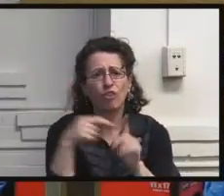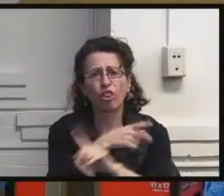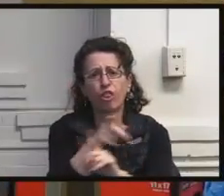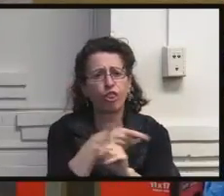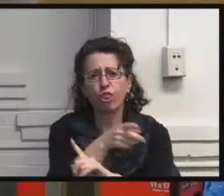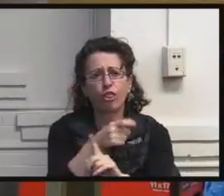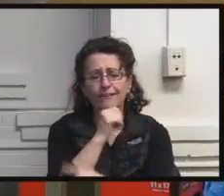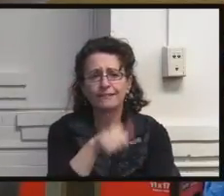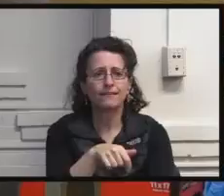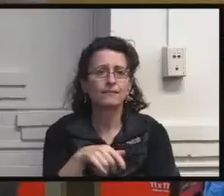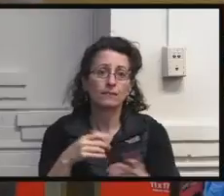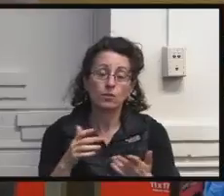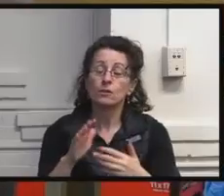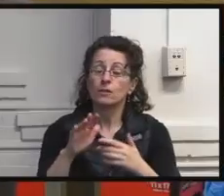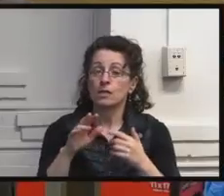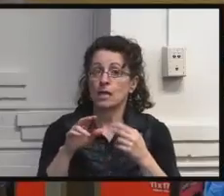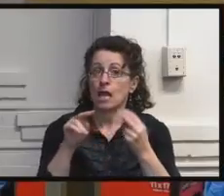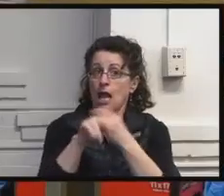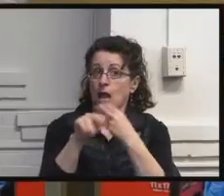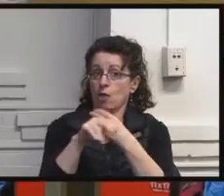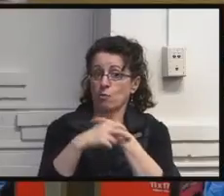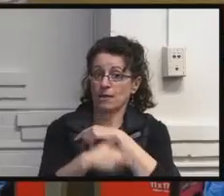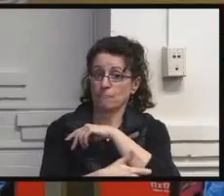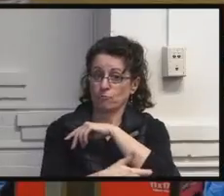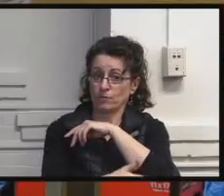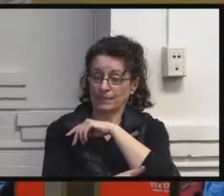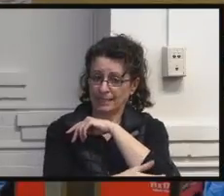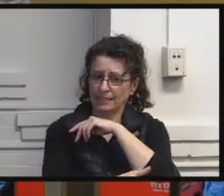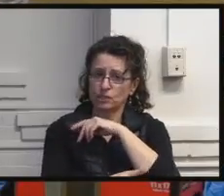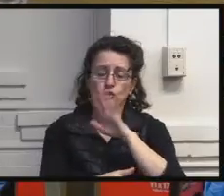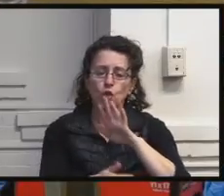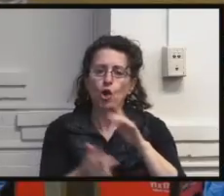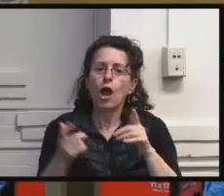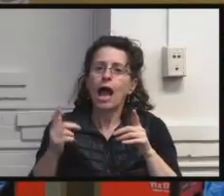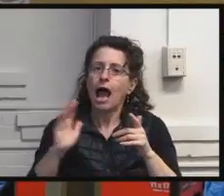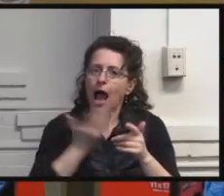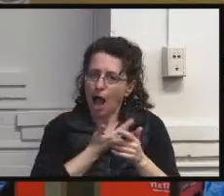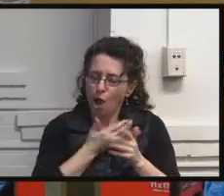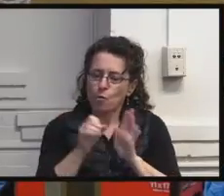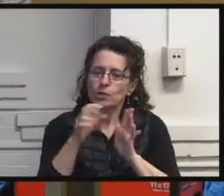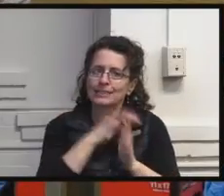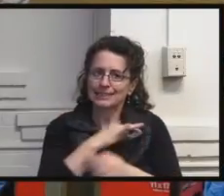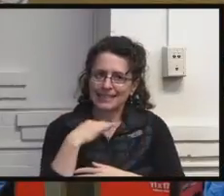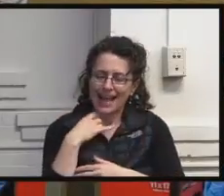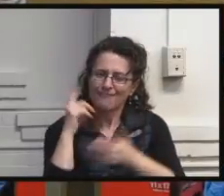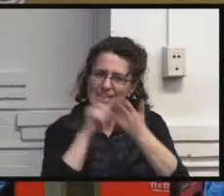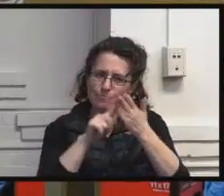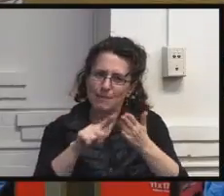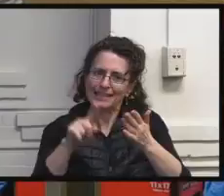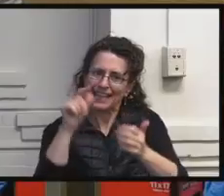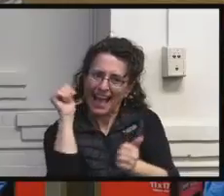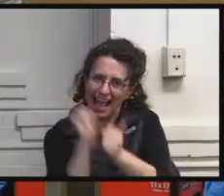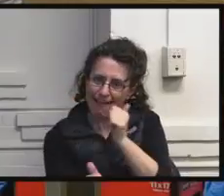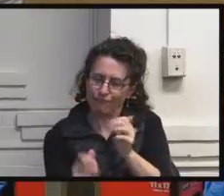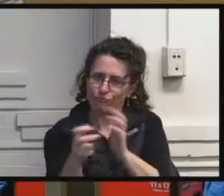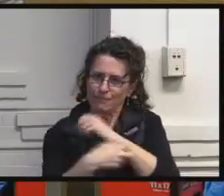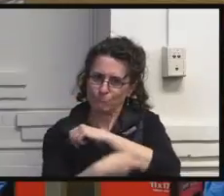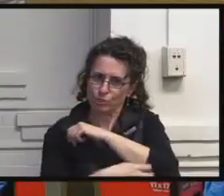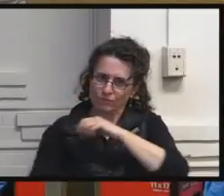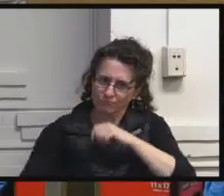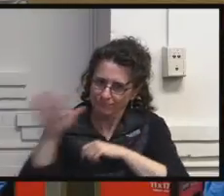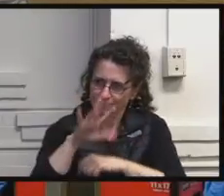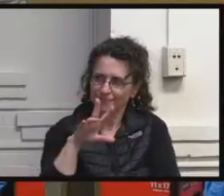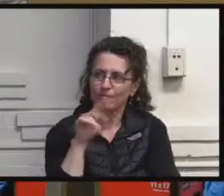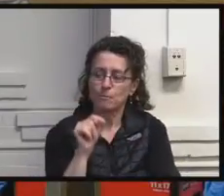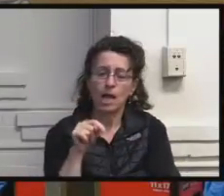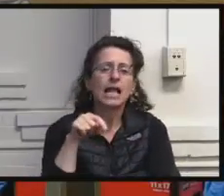highway bridges over 20 feet. Mm-hmm. Our bridge inspection staff inspect every single town highway bridge in the state of Vermont that are over 20 feet in length. So this one was on our